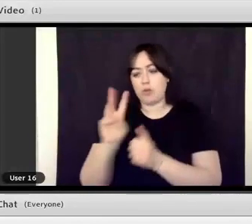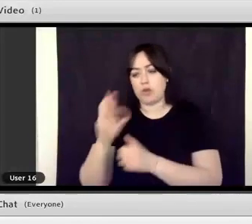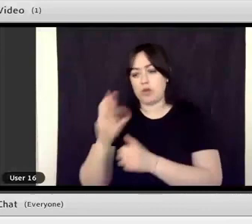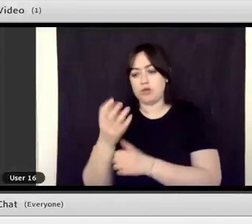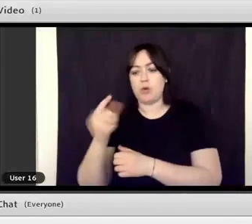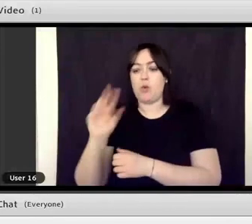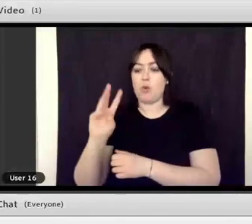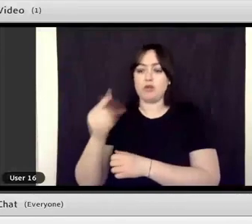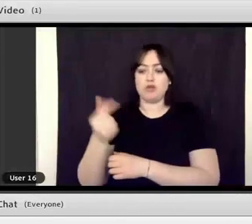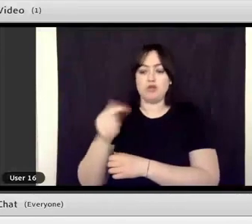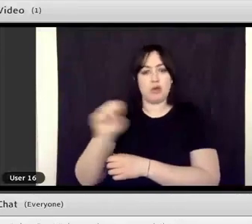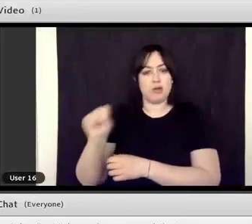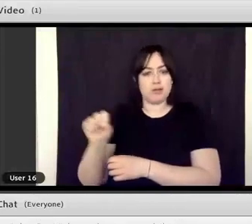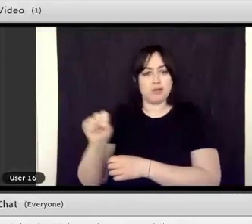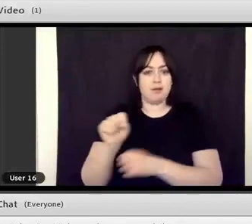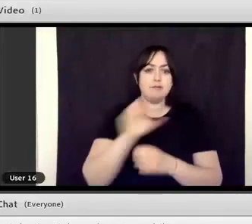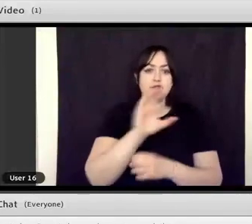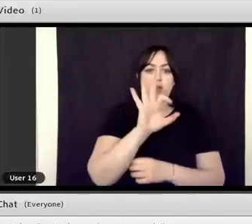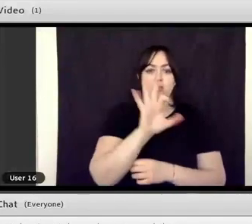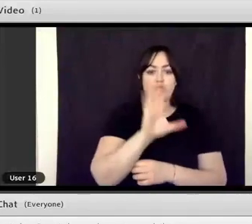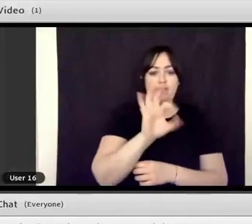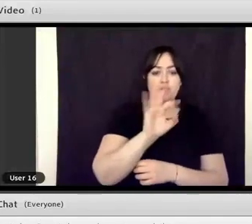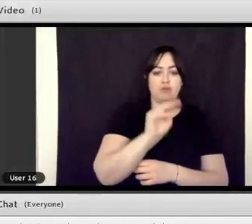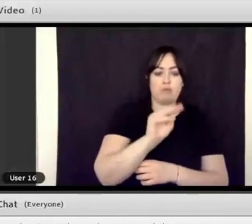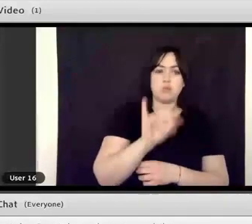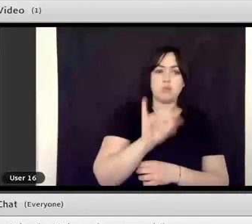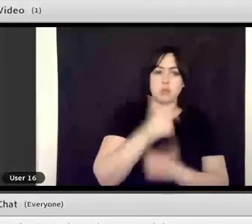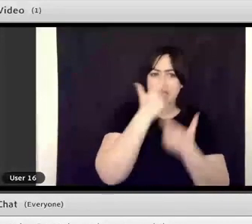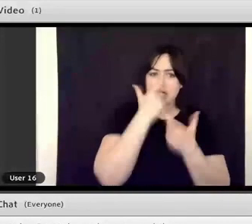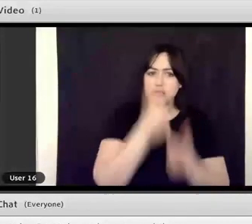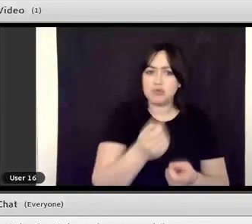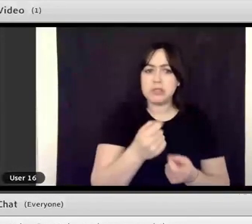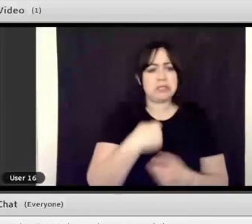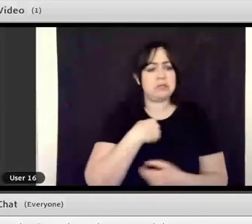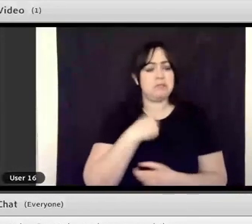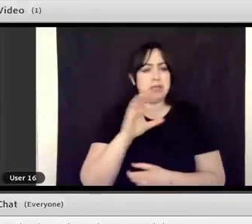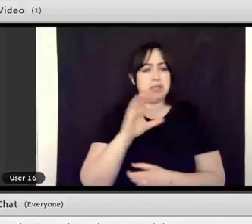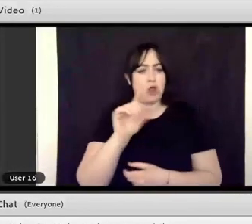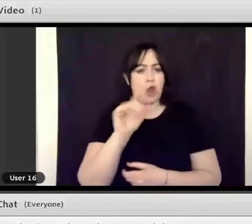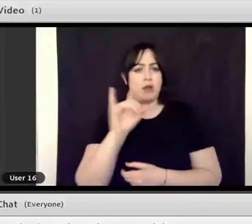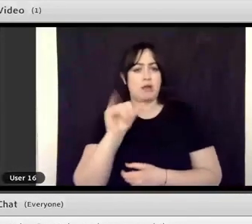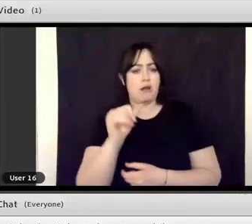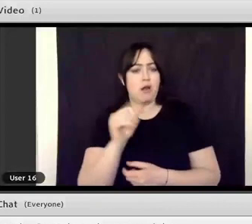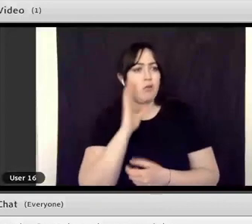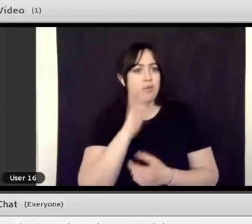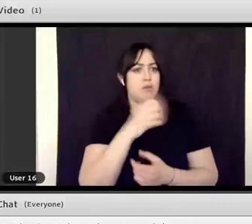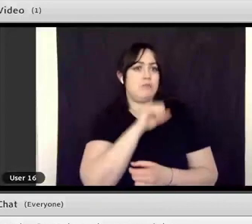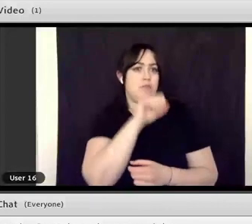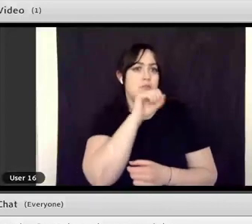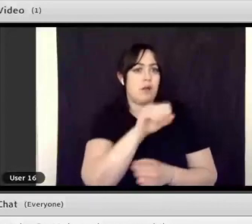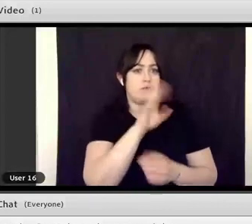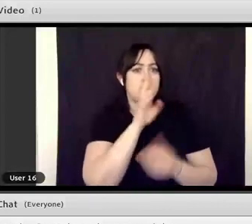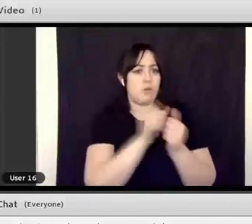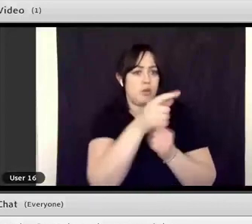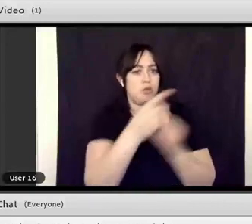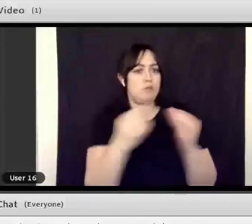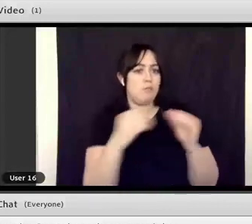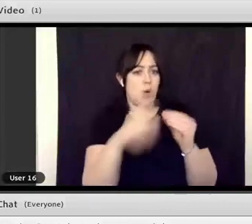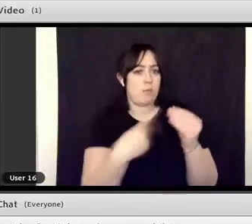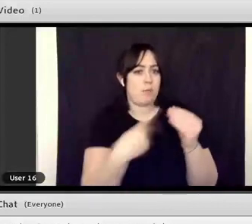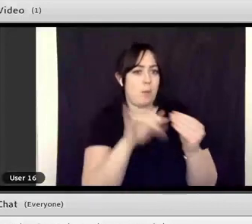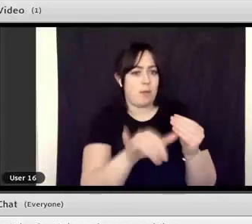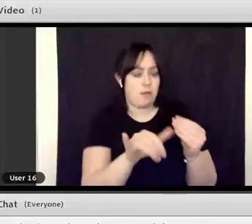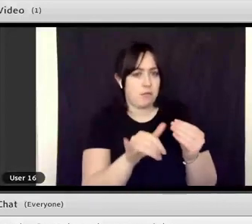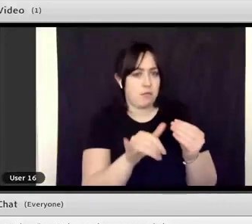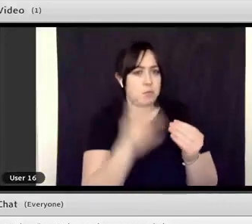really intriguing, and maybe Claudia and I would like to talk to you about that more to see what was try to figure out what was going on. Claudia, I don't know if you have something